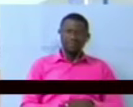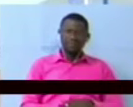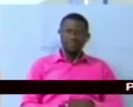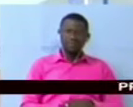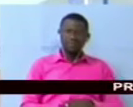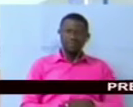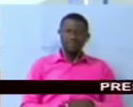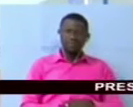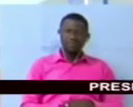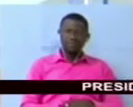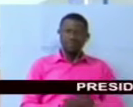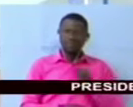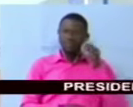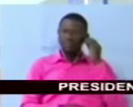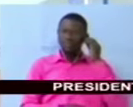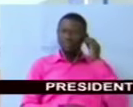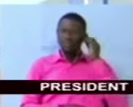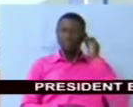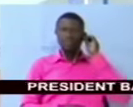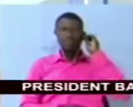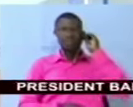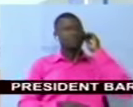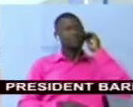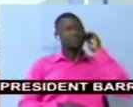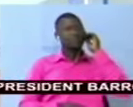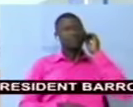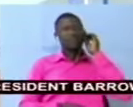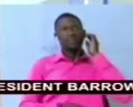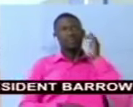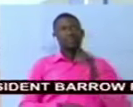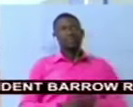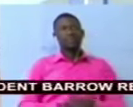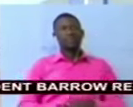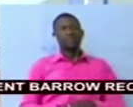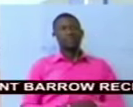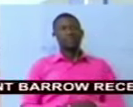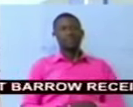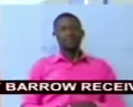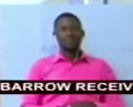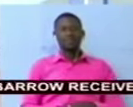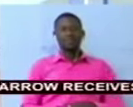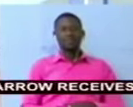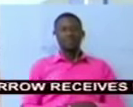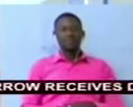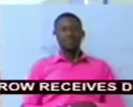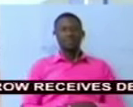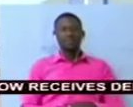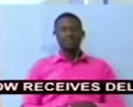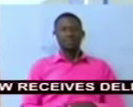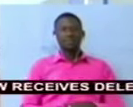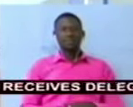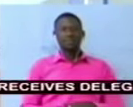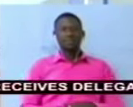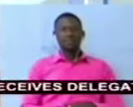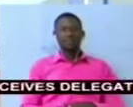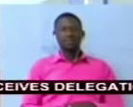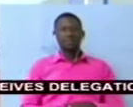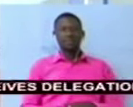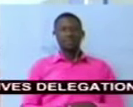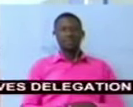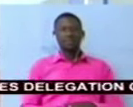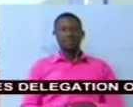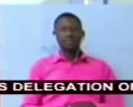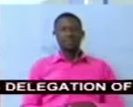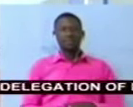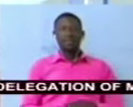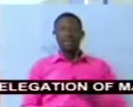metital ay nit fofu lool lo xewa waxuma lamin sax em ci wa ñi ma tudda fi ni sen tour be pare ni